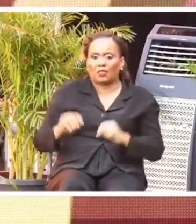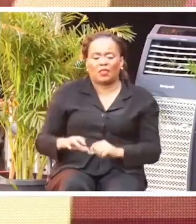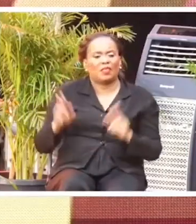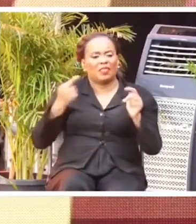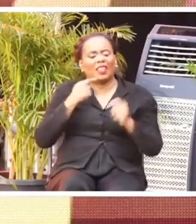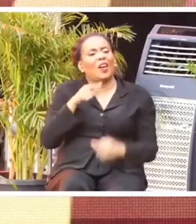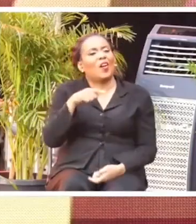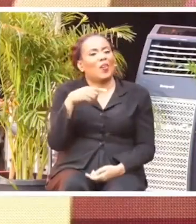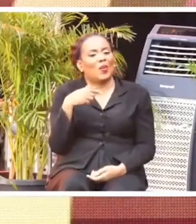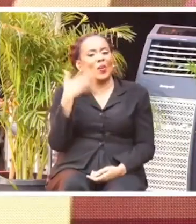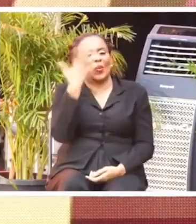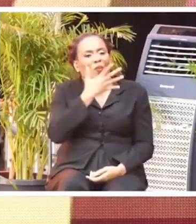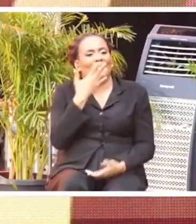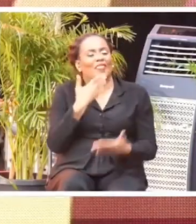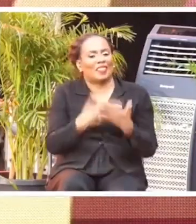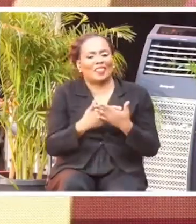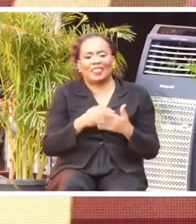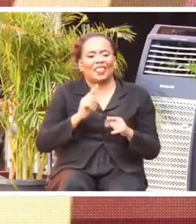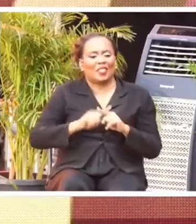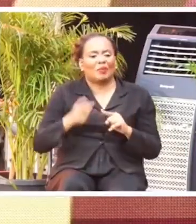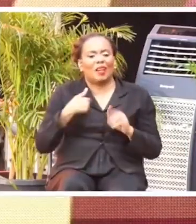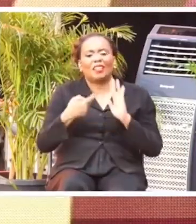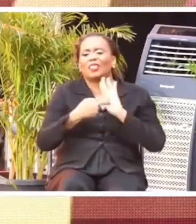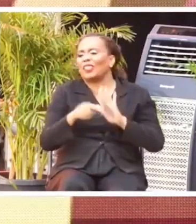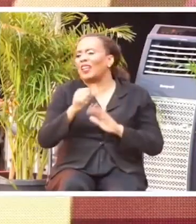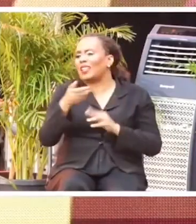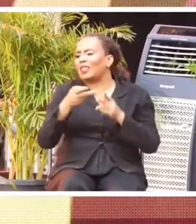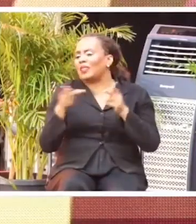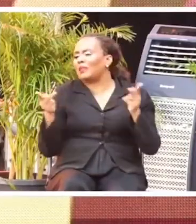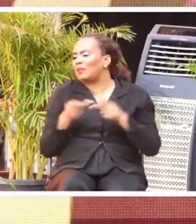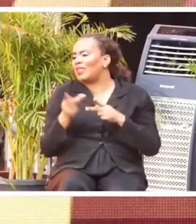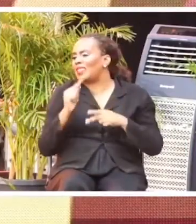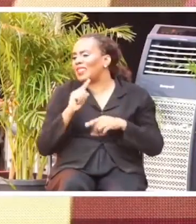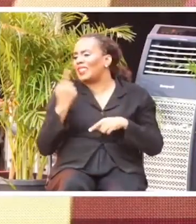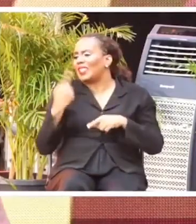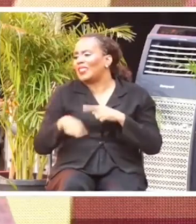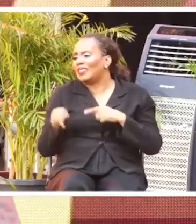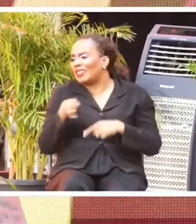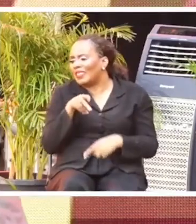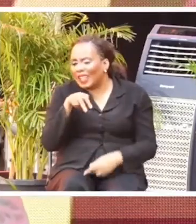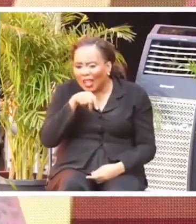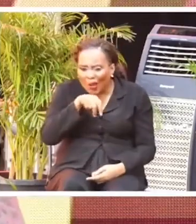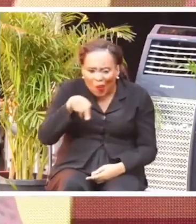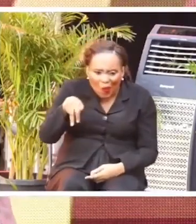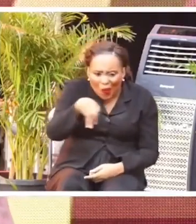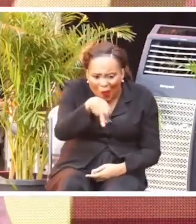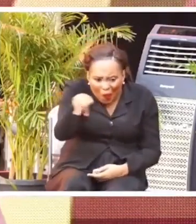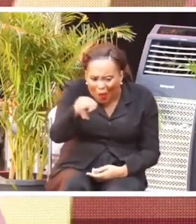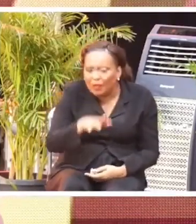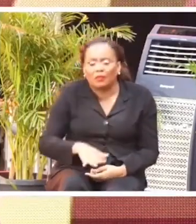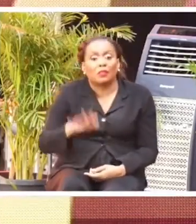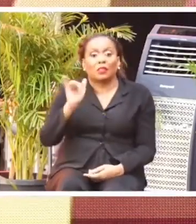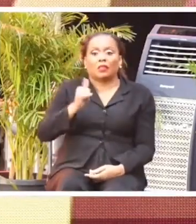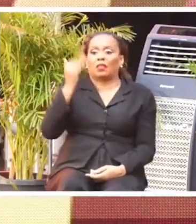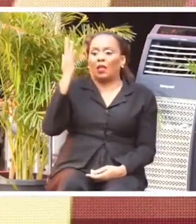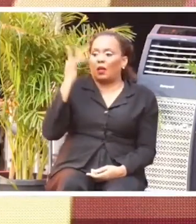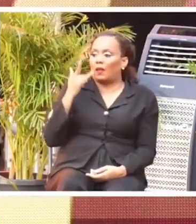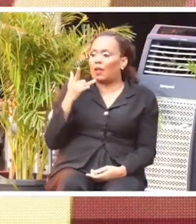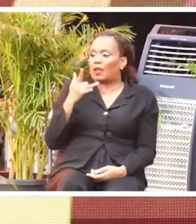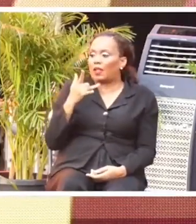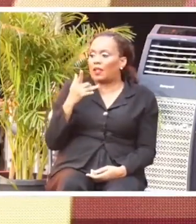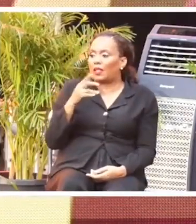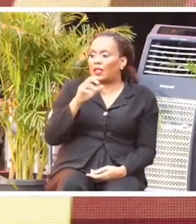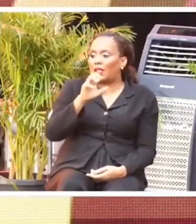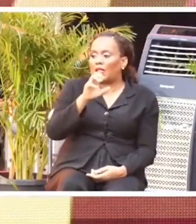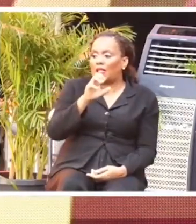I say, yeah, we look good in certain areas, but I can show you other areas where the bush stopping people from traveling through. And that is why we have given Sante a new program